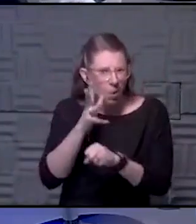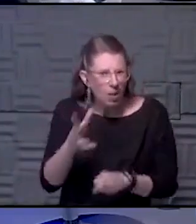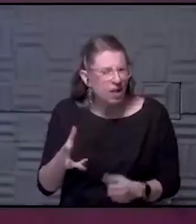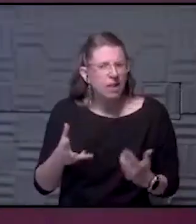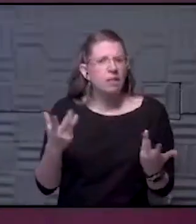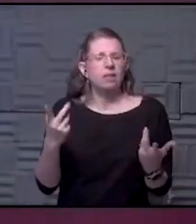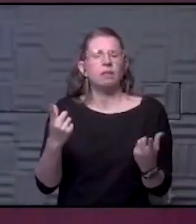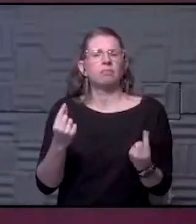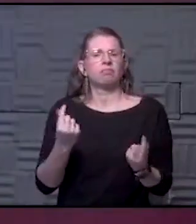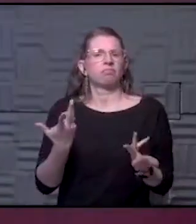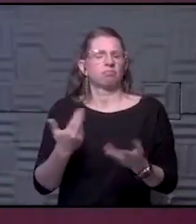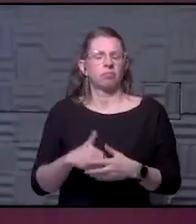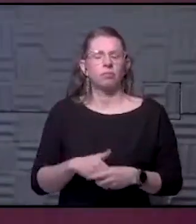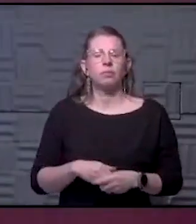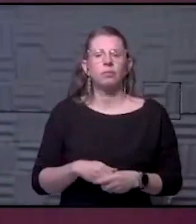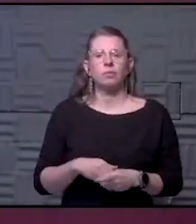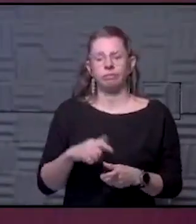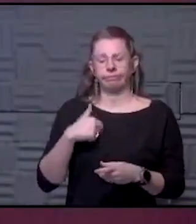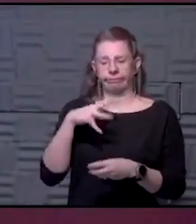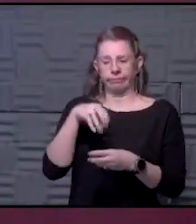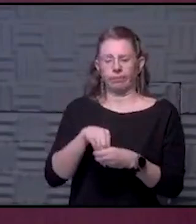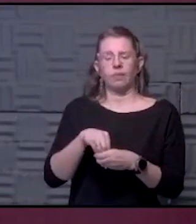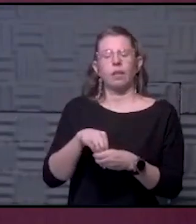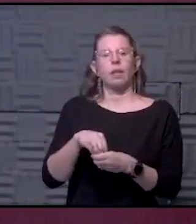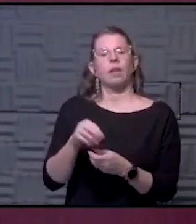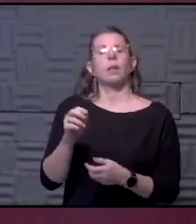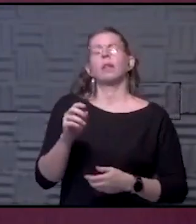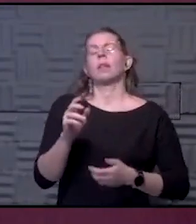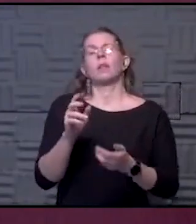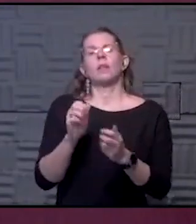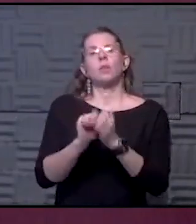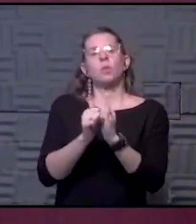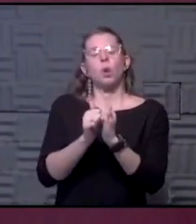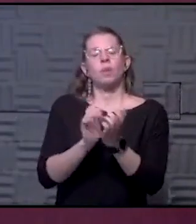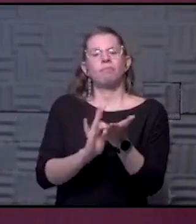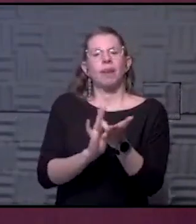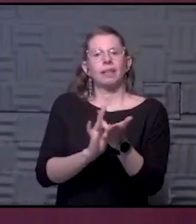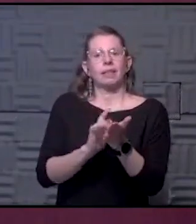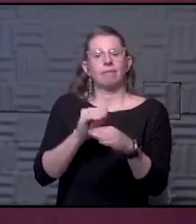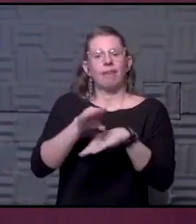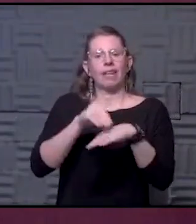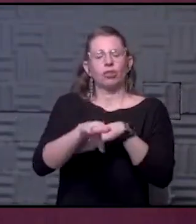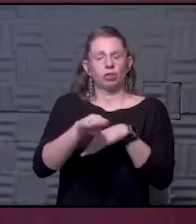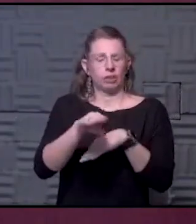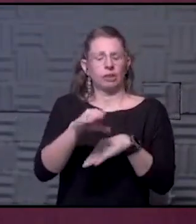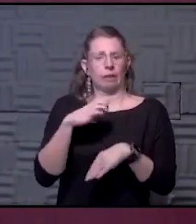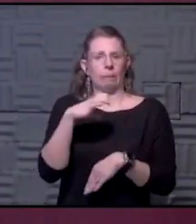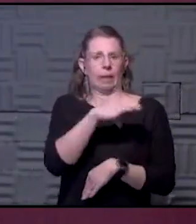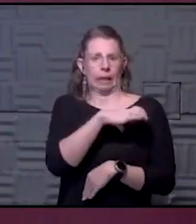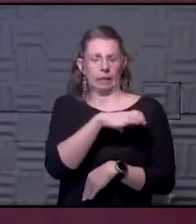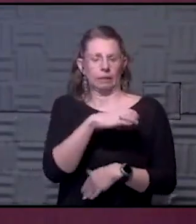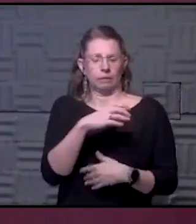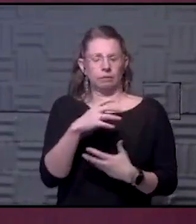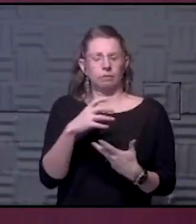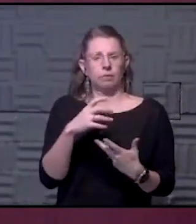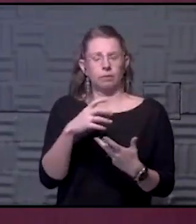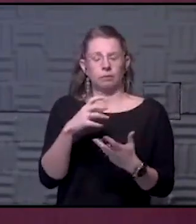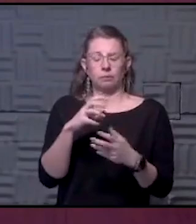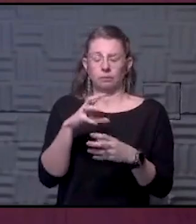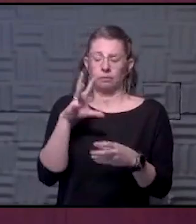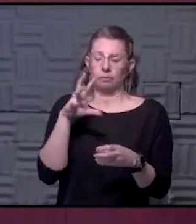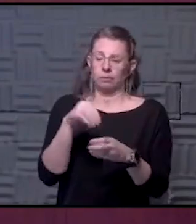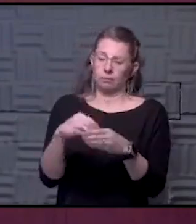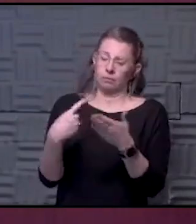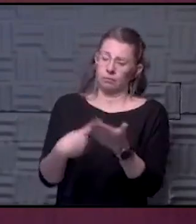are we? So I'm on that sports medicine advisory committee You bet. for the Kansas State High School Athletic Association, and I'll tell you, a lot of work was put in